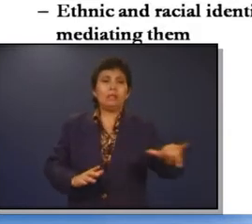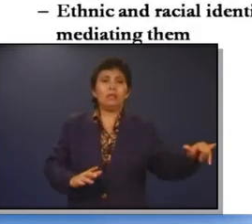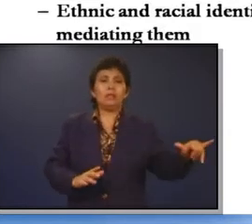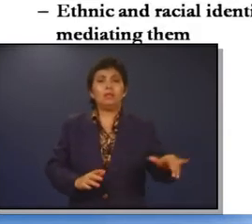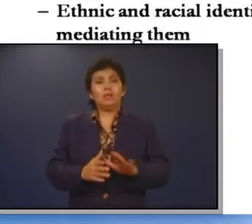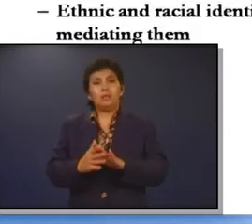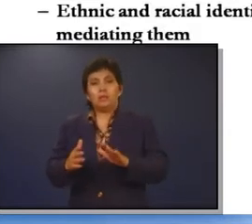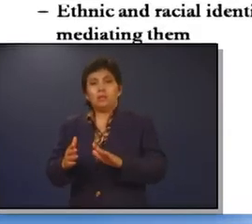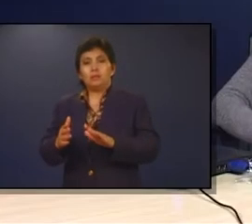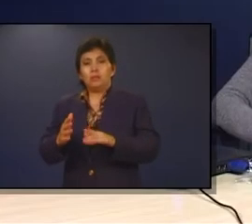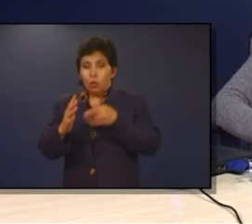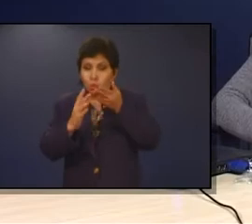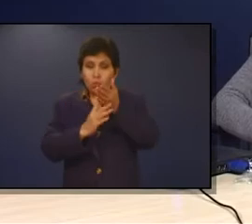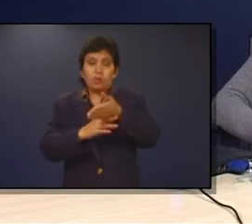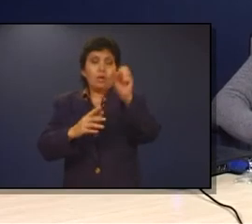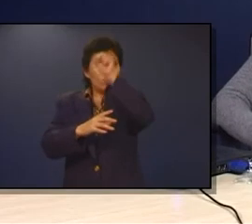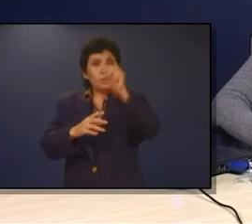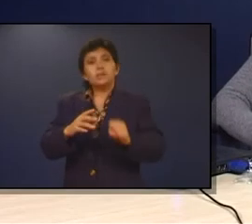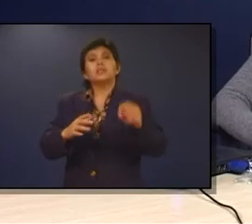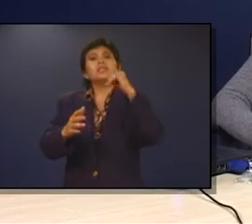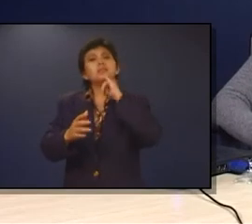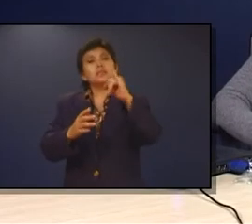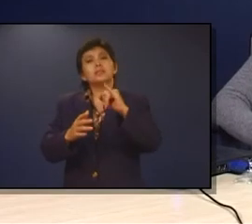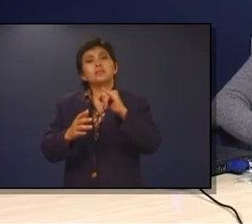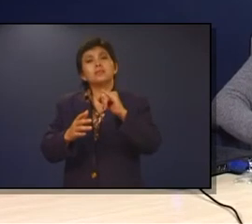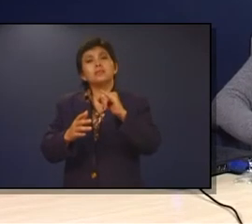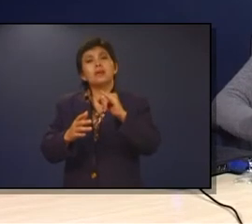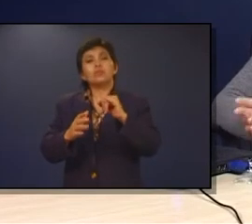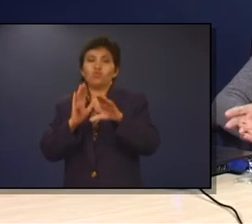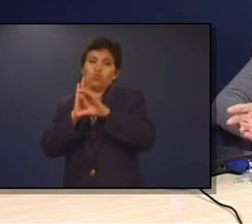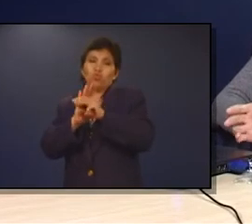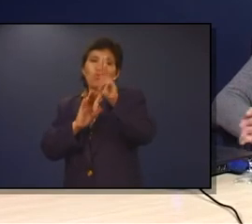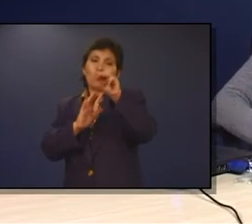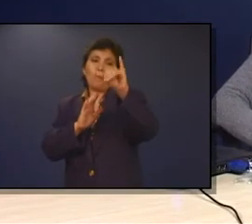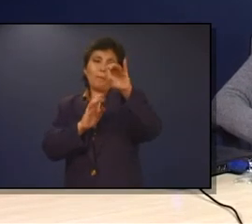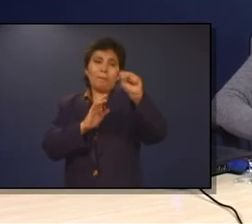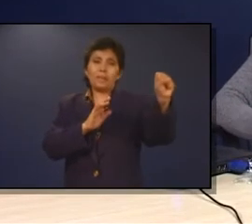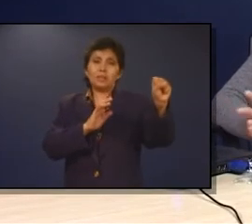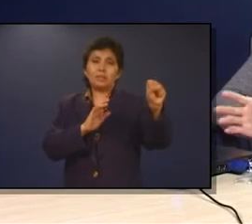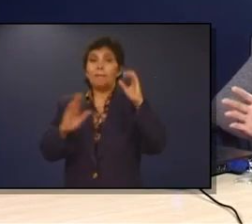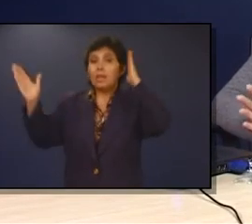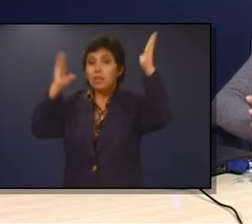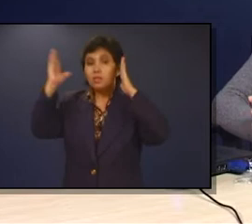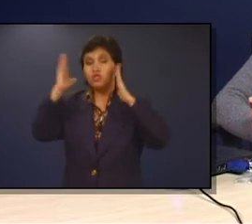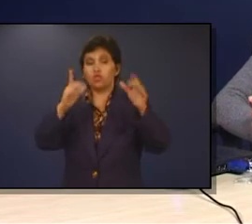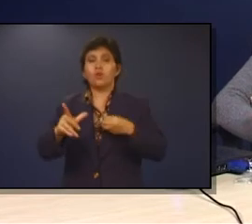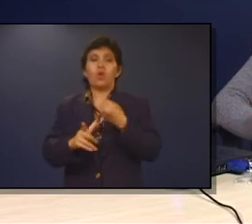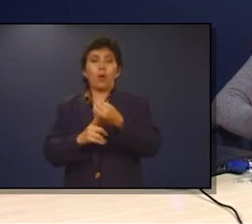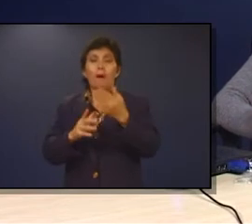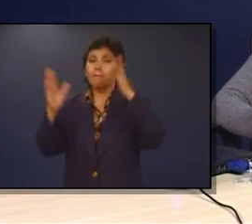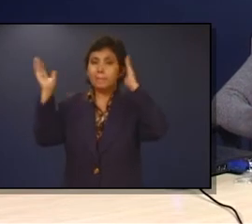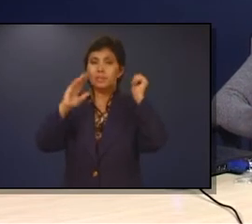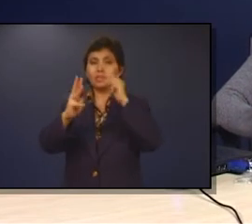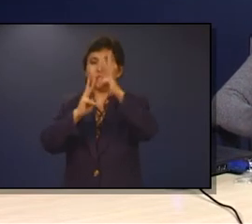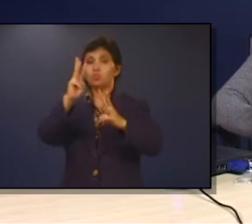be, realistically. So the question is like Miss Malaysia or Miss Universe. What